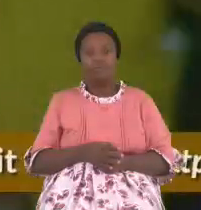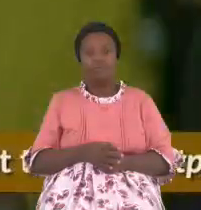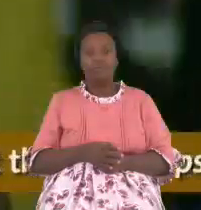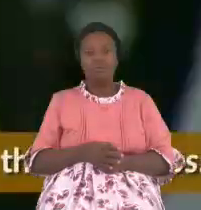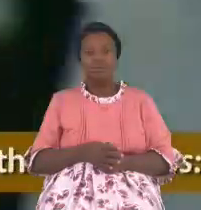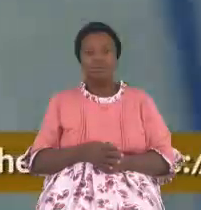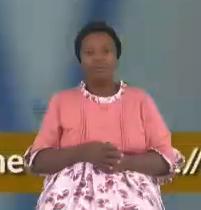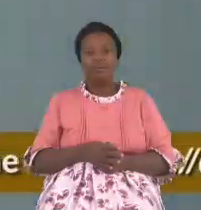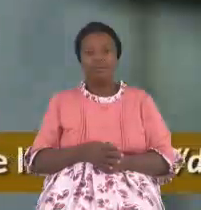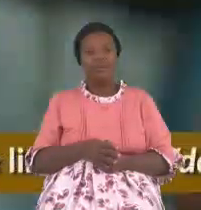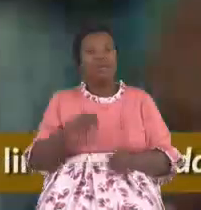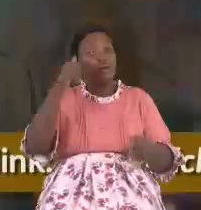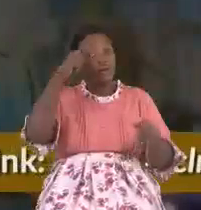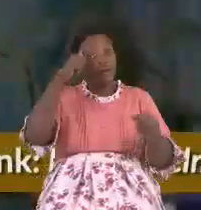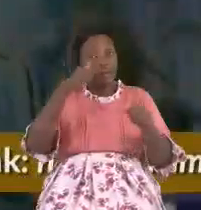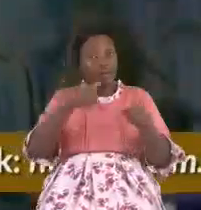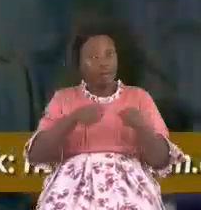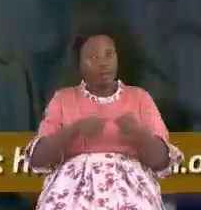remember